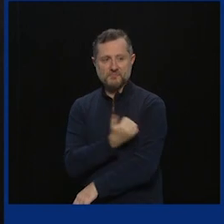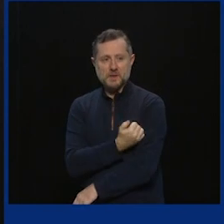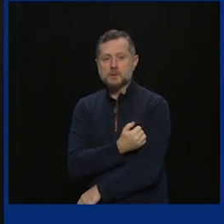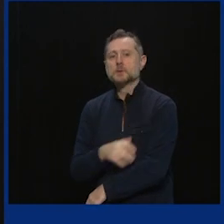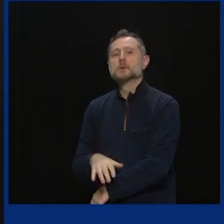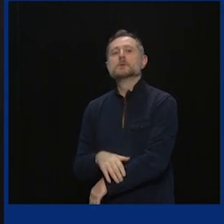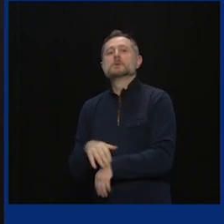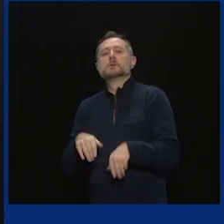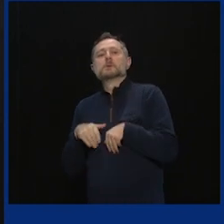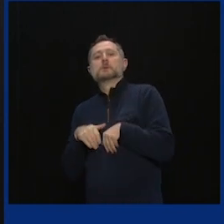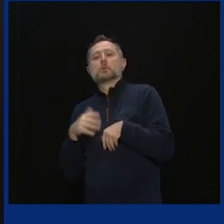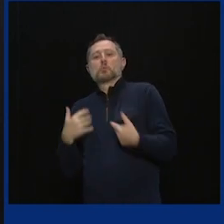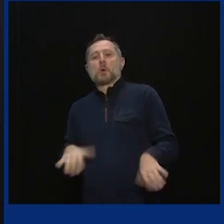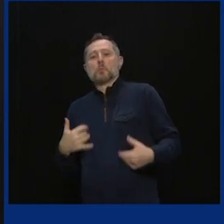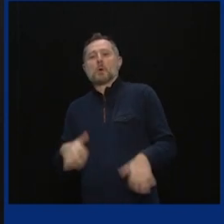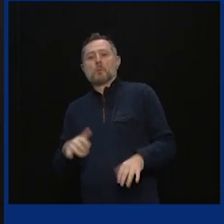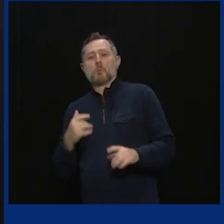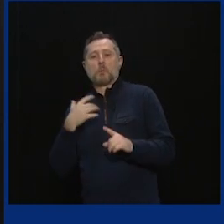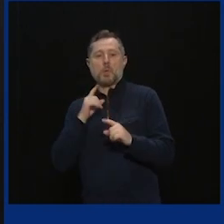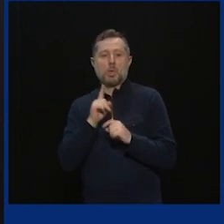afraid of being knocked down or